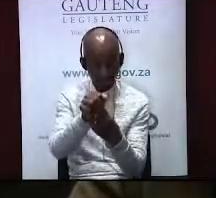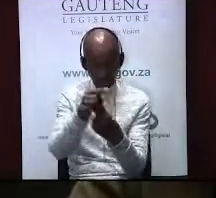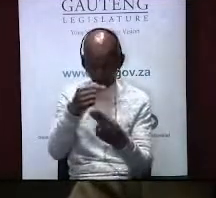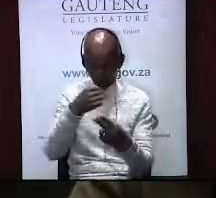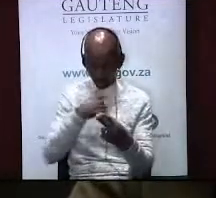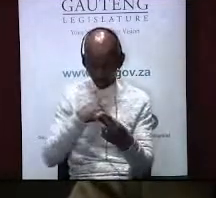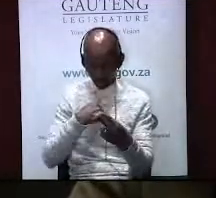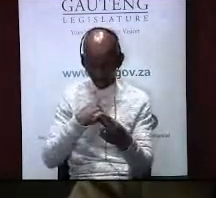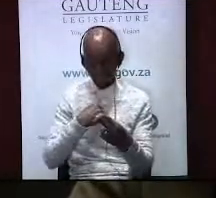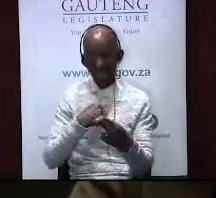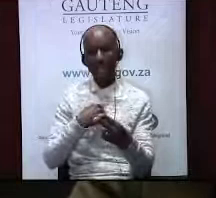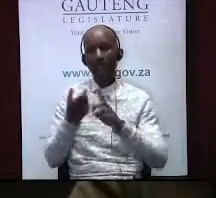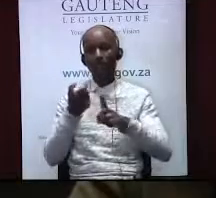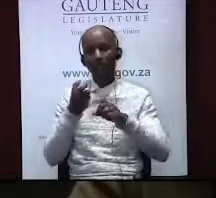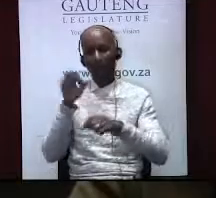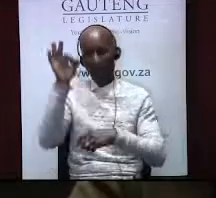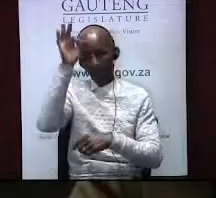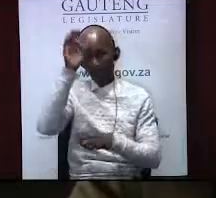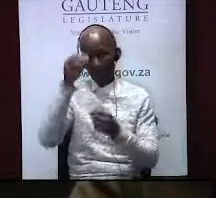I came out of prison.